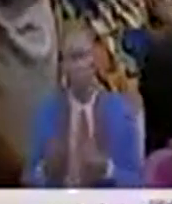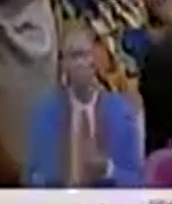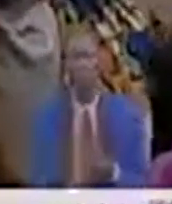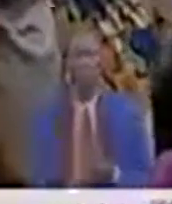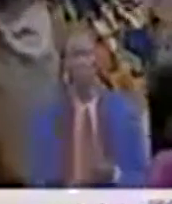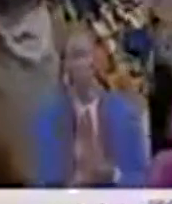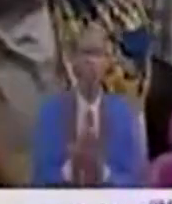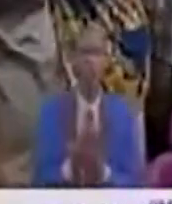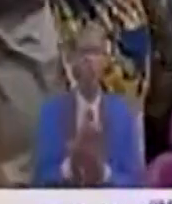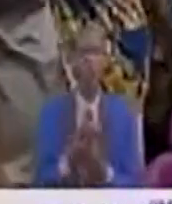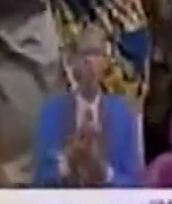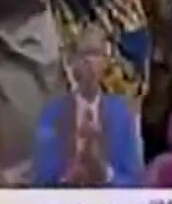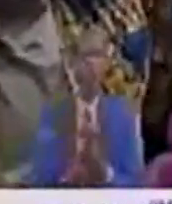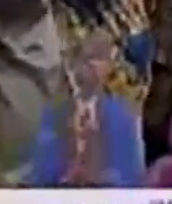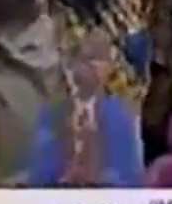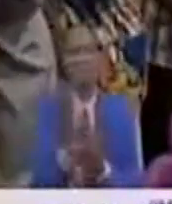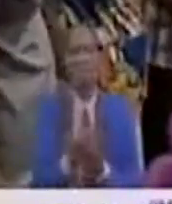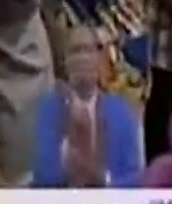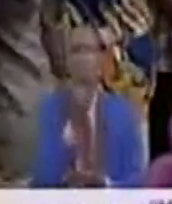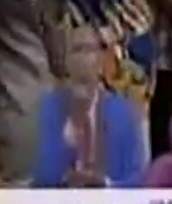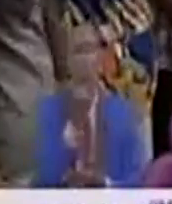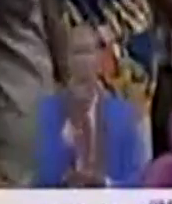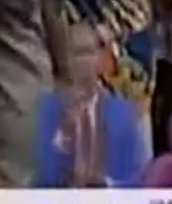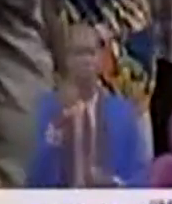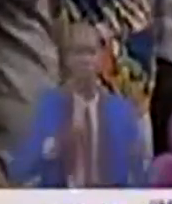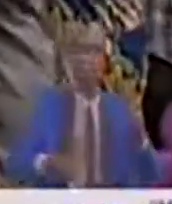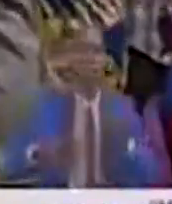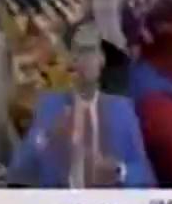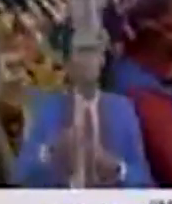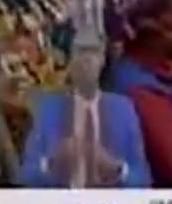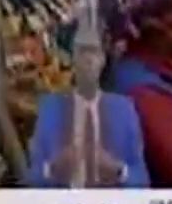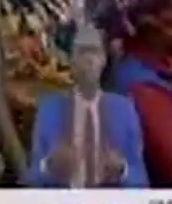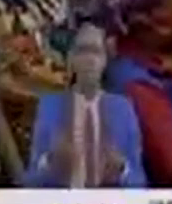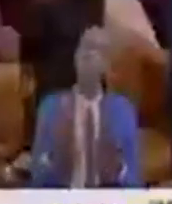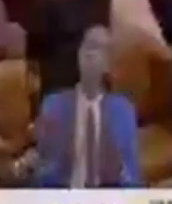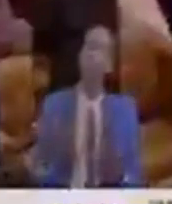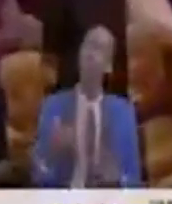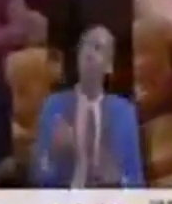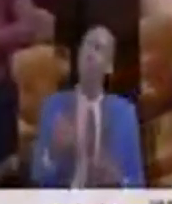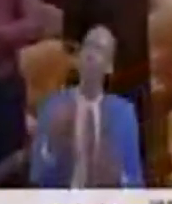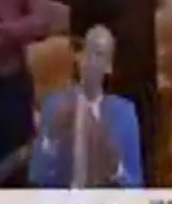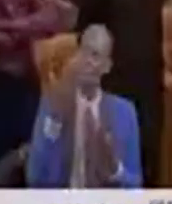that wrong statement as if God is tempting me.